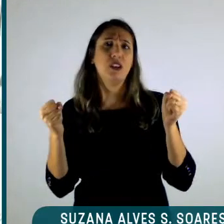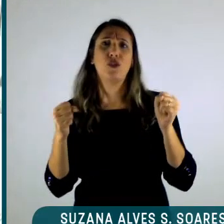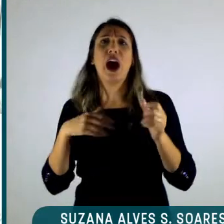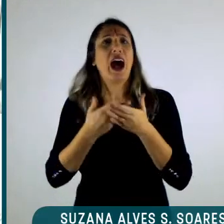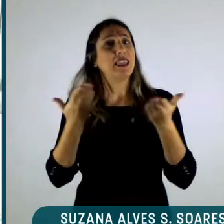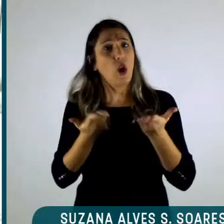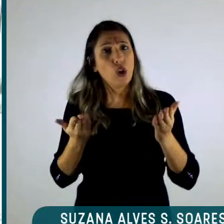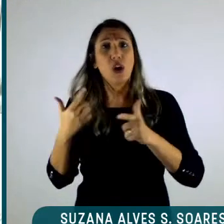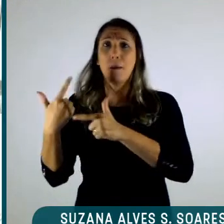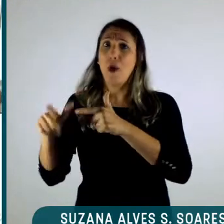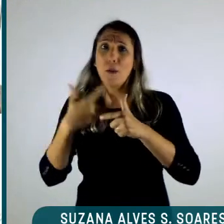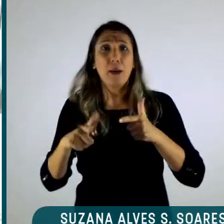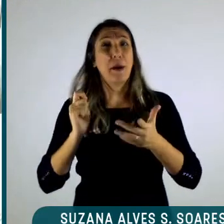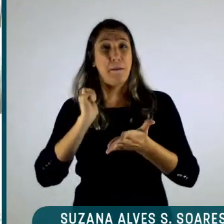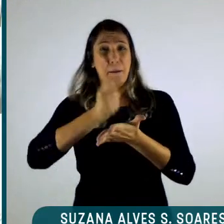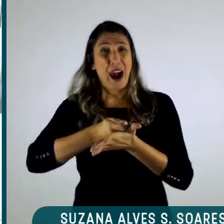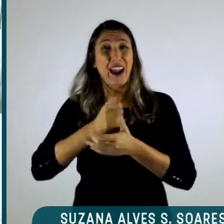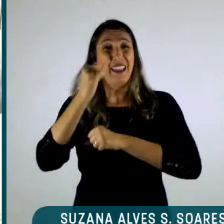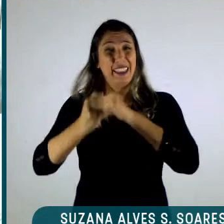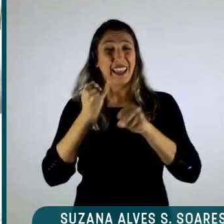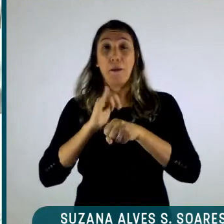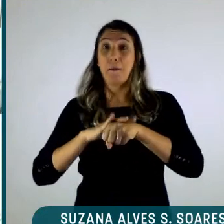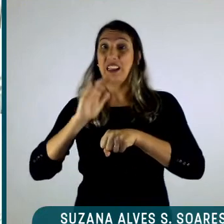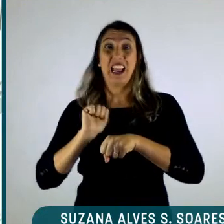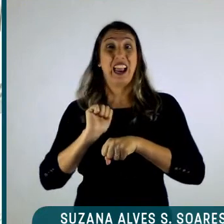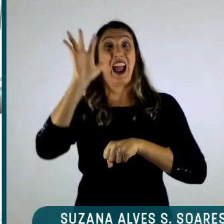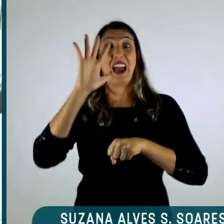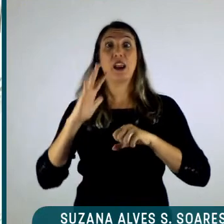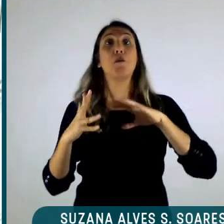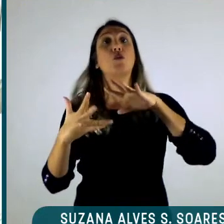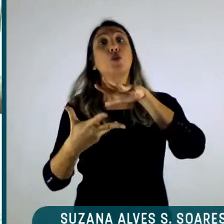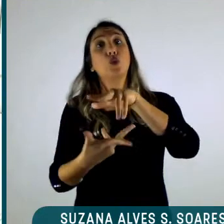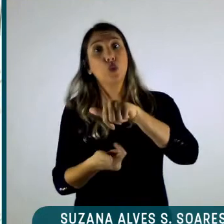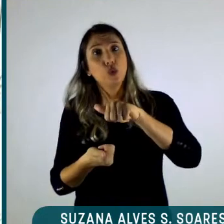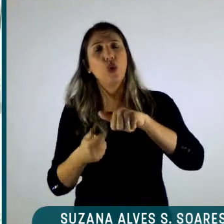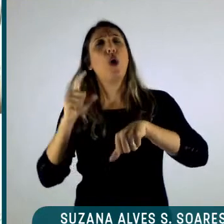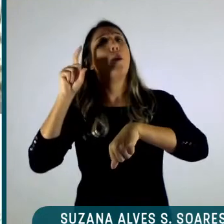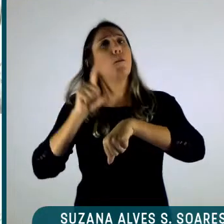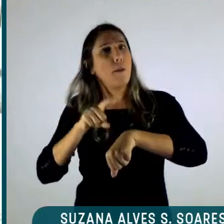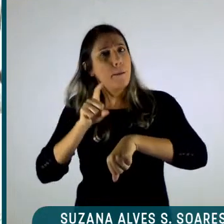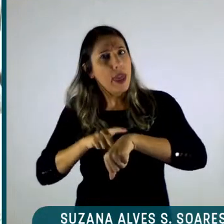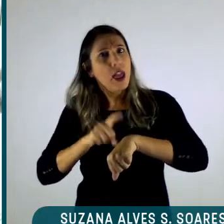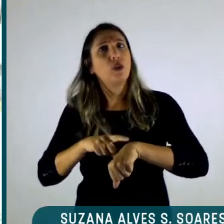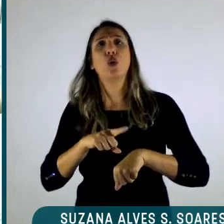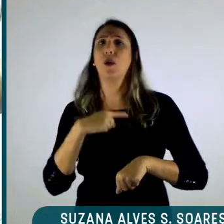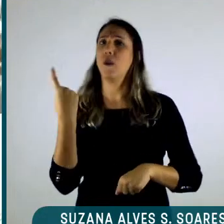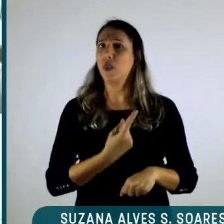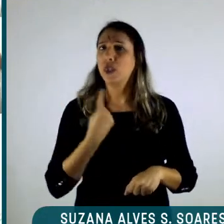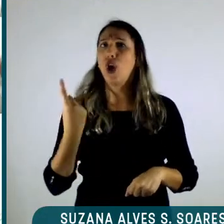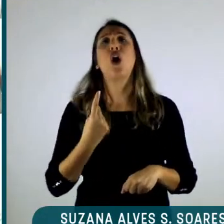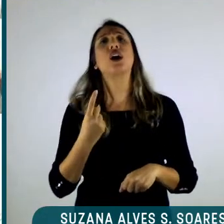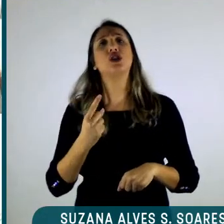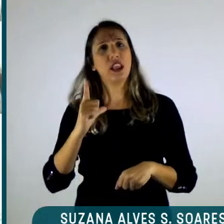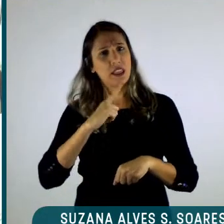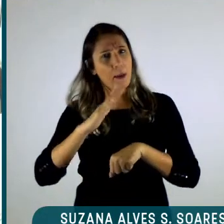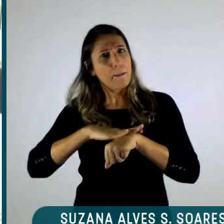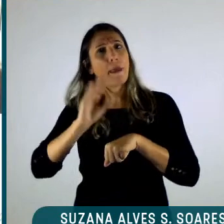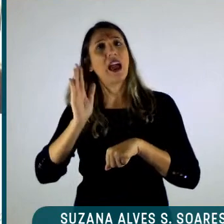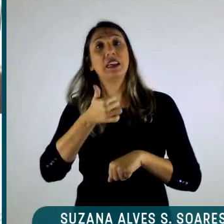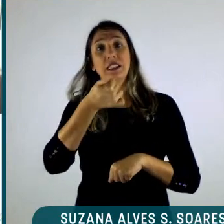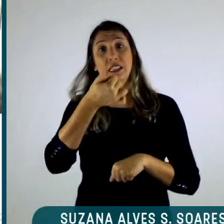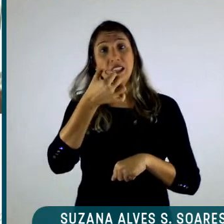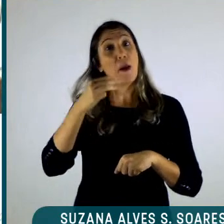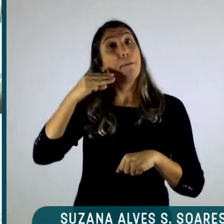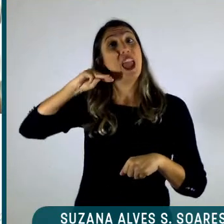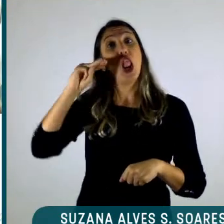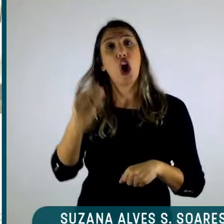possible that in Brazil we have the most expensive internet. We are at a moment that